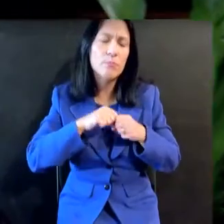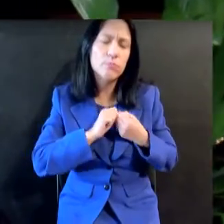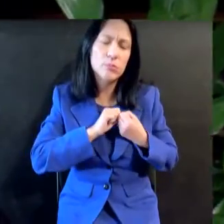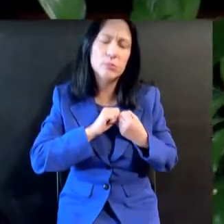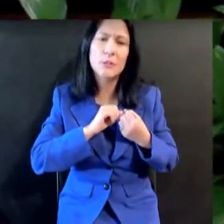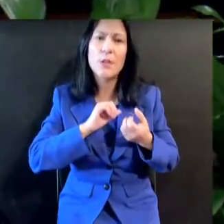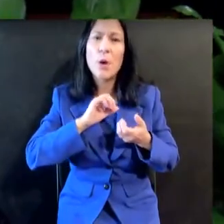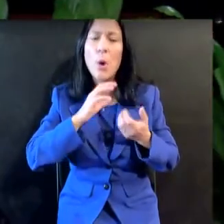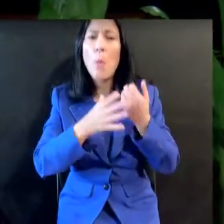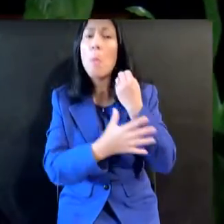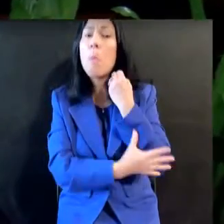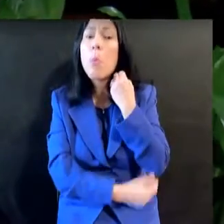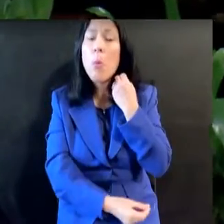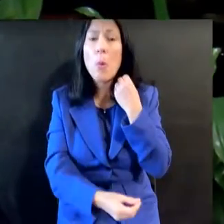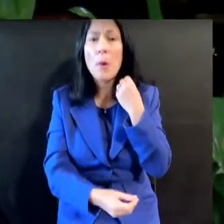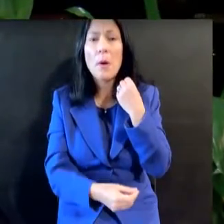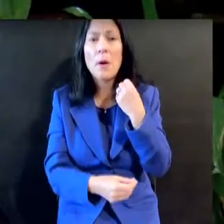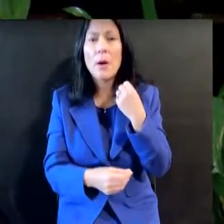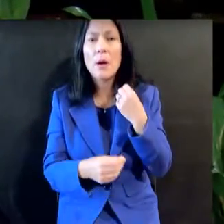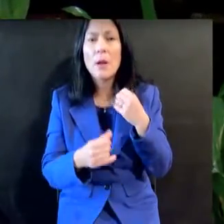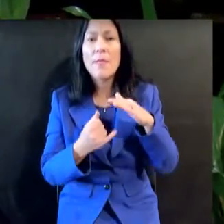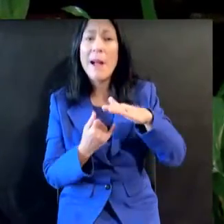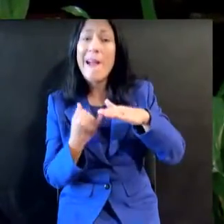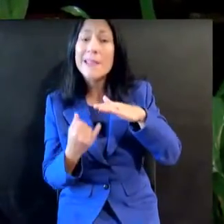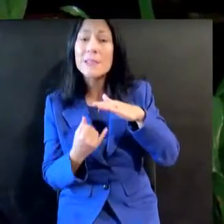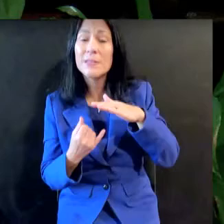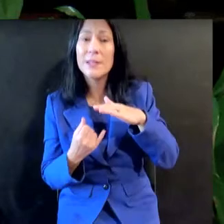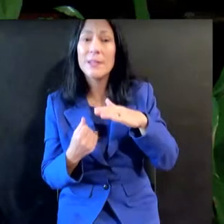poor, the isolated,